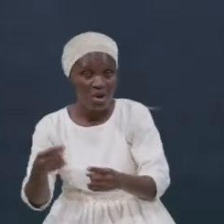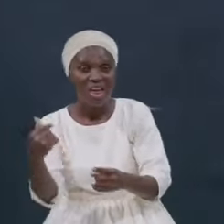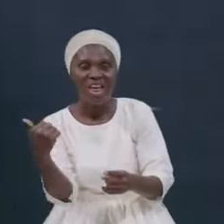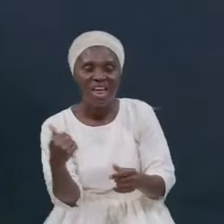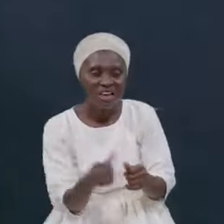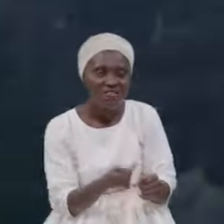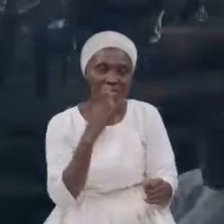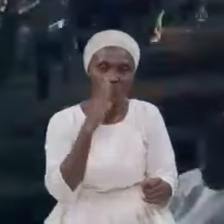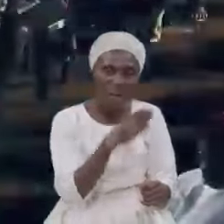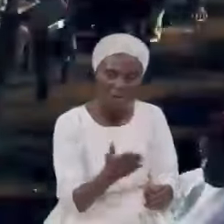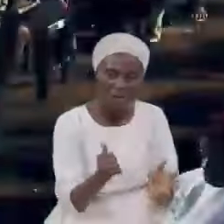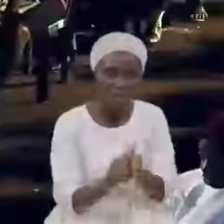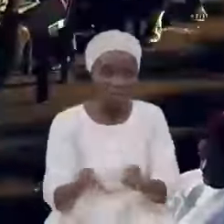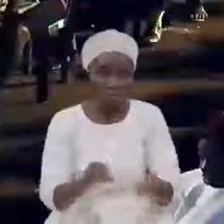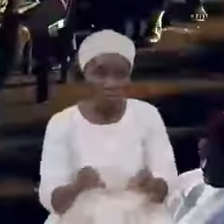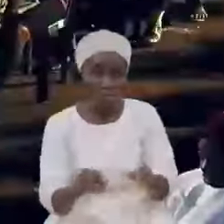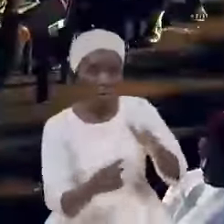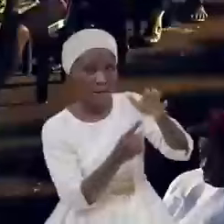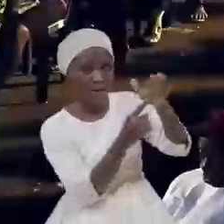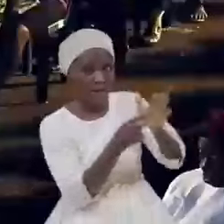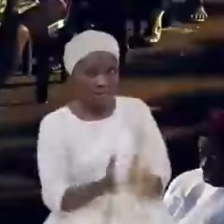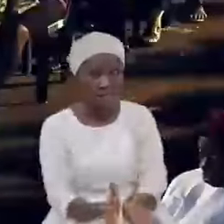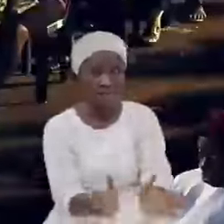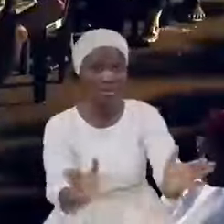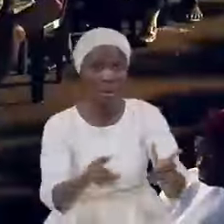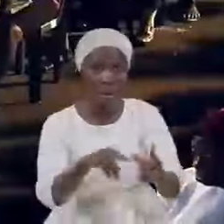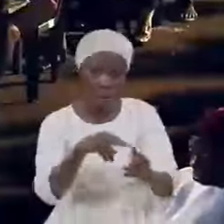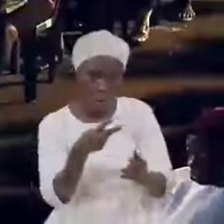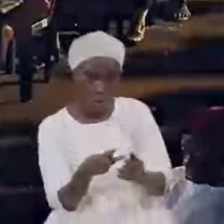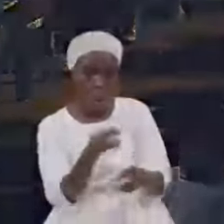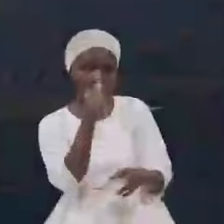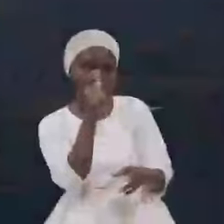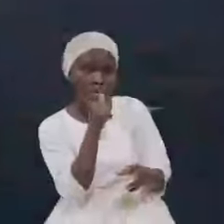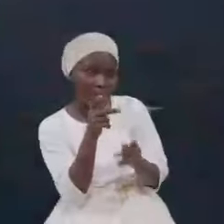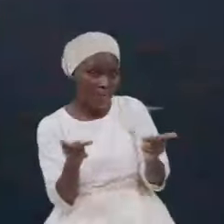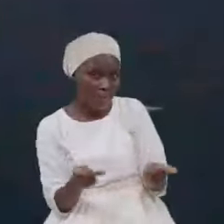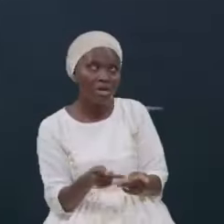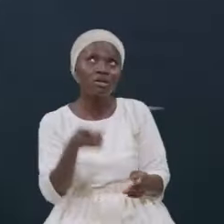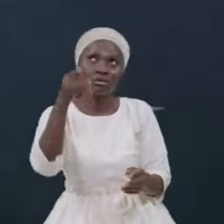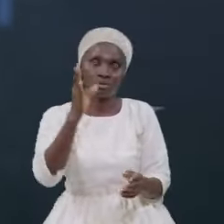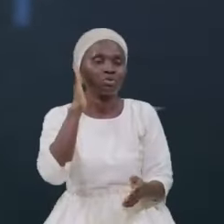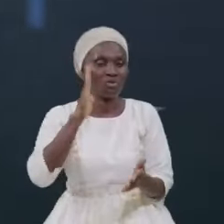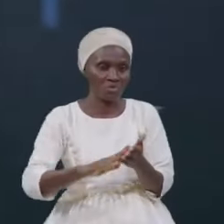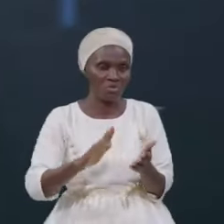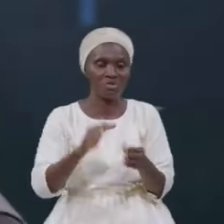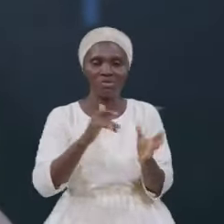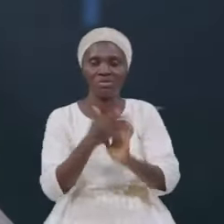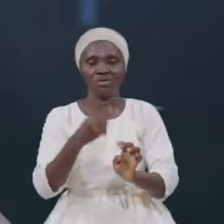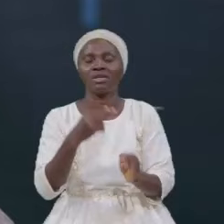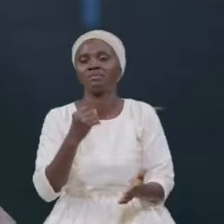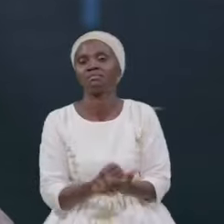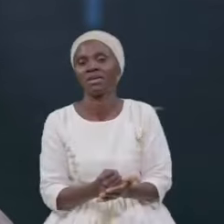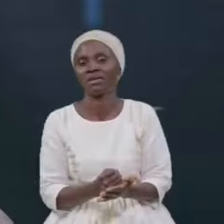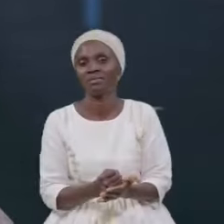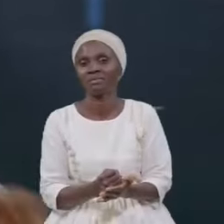in Jesus' name. But you see, it says God will bring every work to